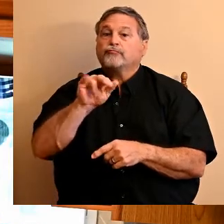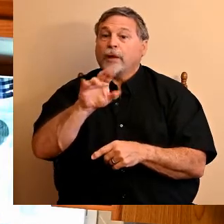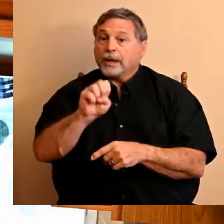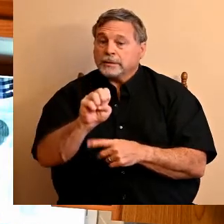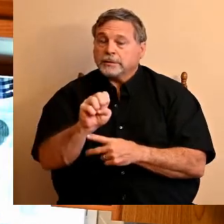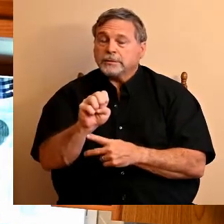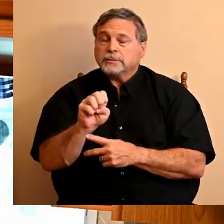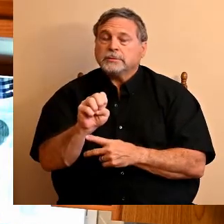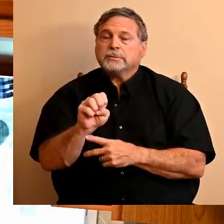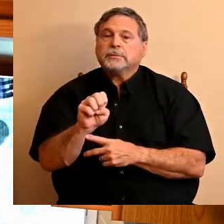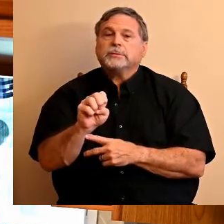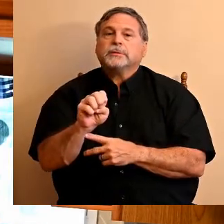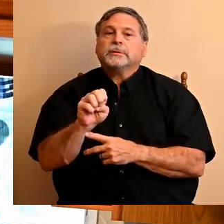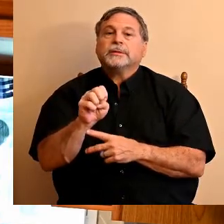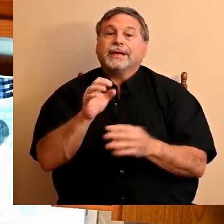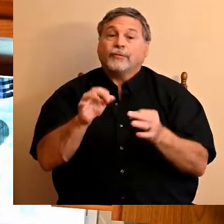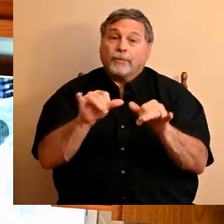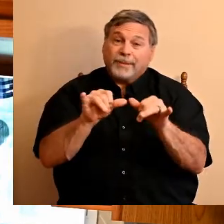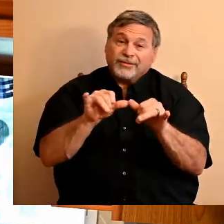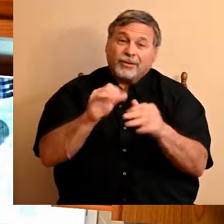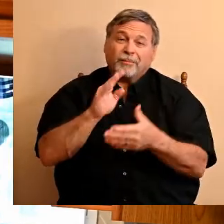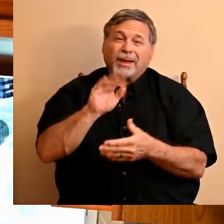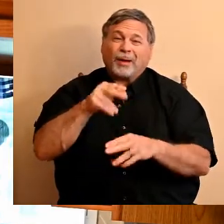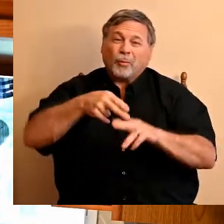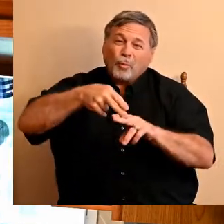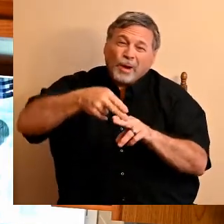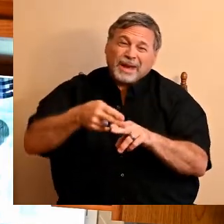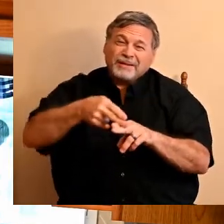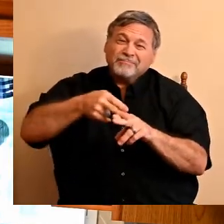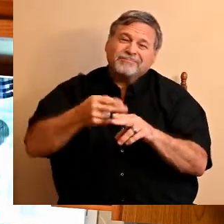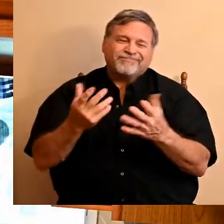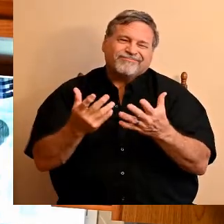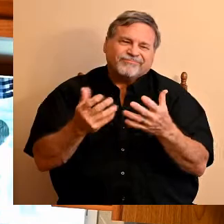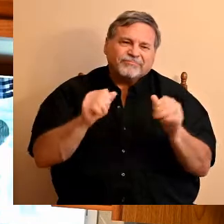Now if you measure it by weight, you can measure it by weight. We're just doing it by cups.